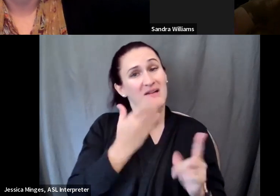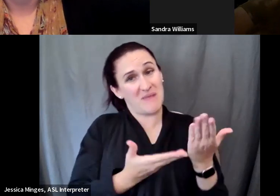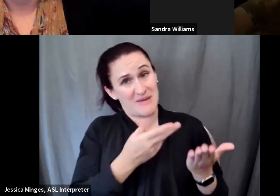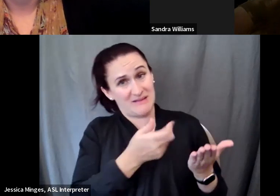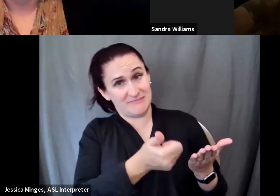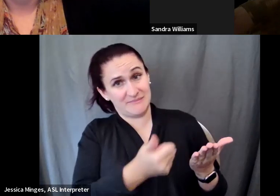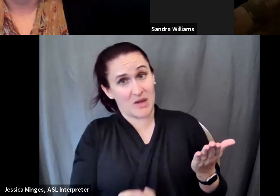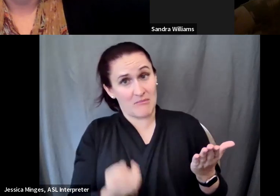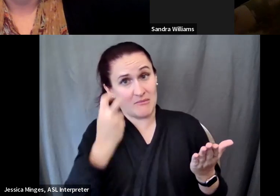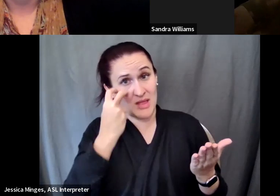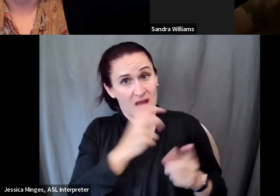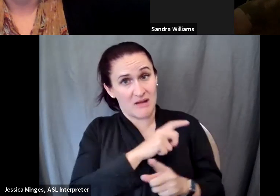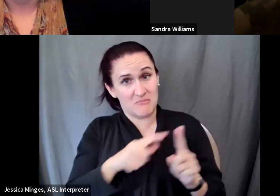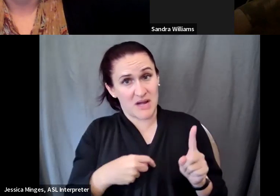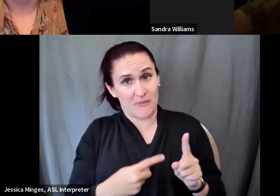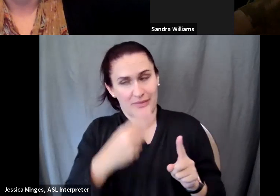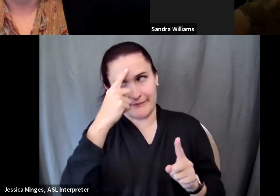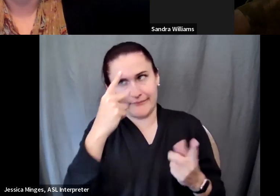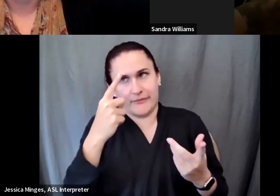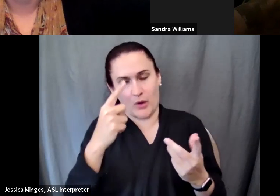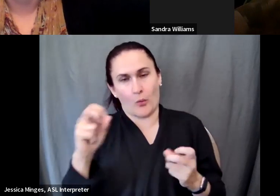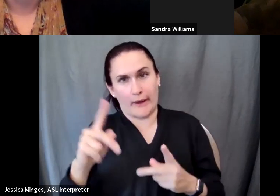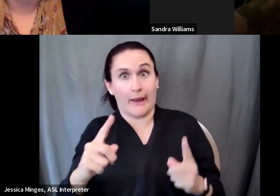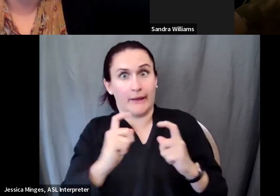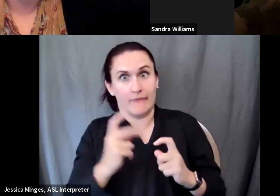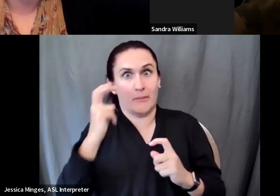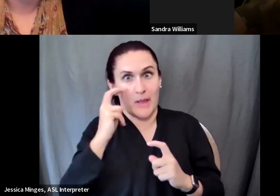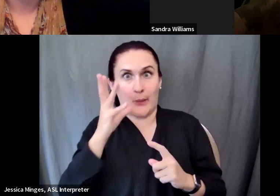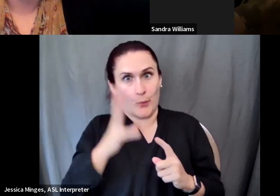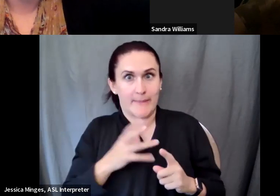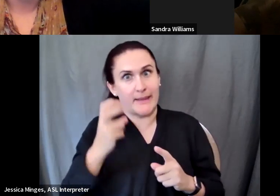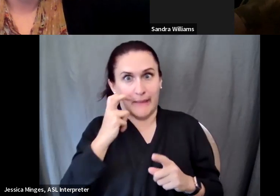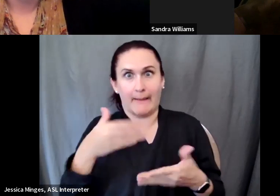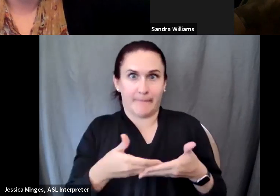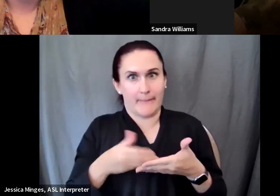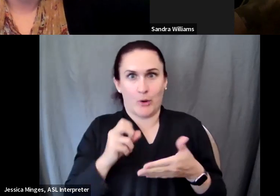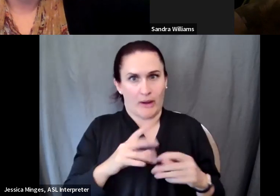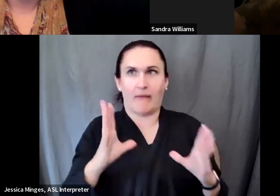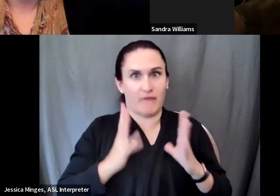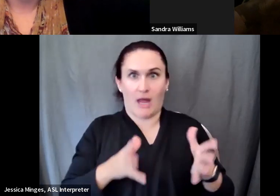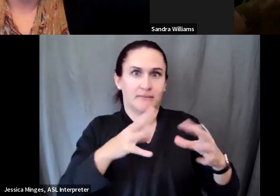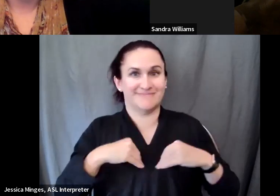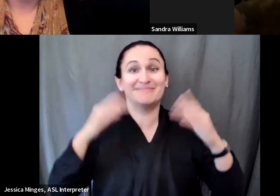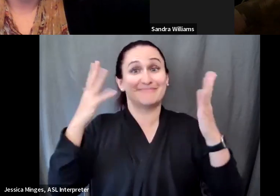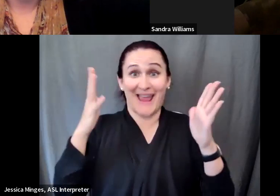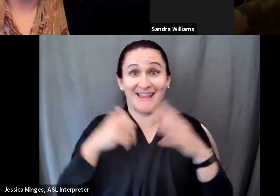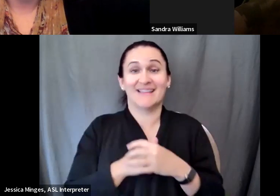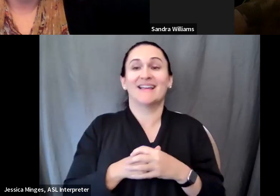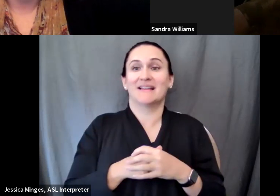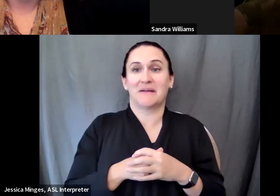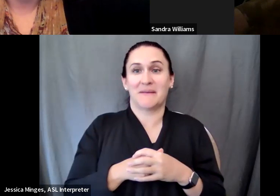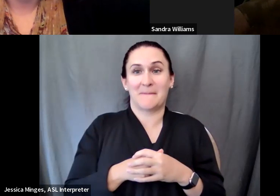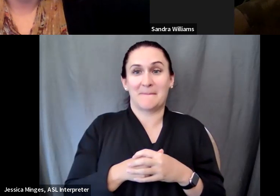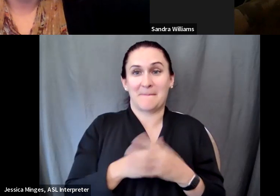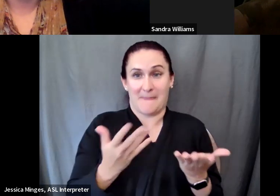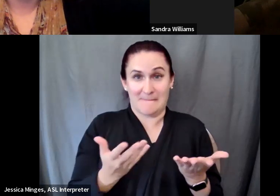Of course, I was thinking, oh yeah, give the blind woman the blind baby. Okay, whatever, I'll take him, yay. And but